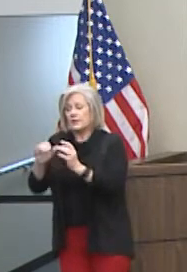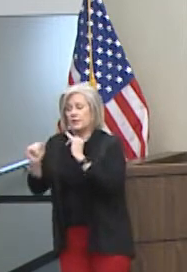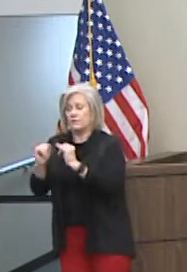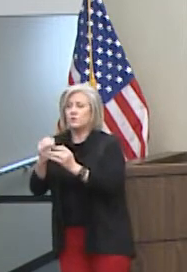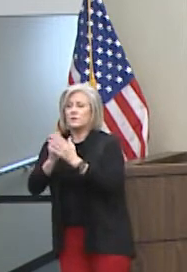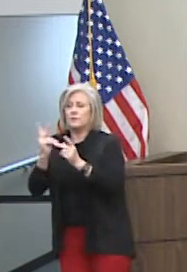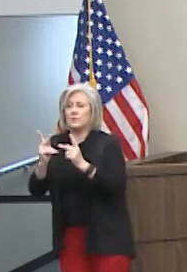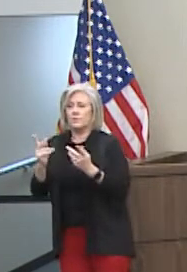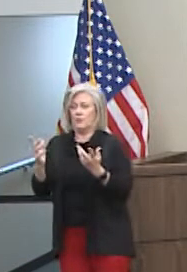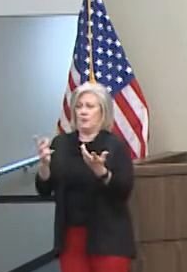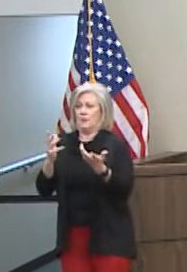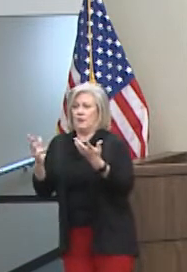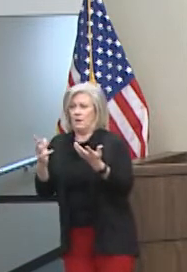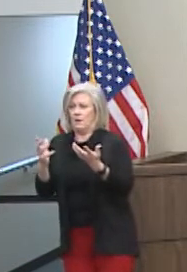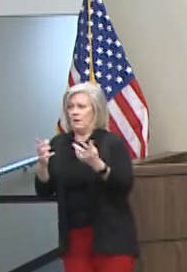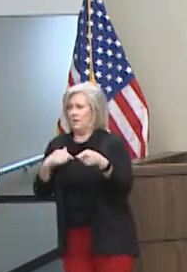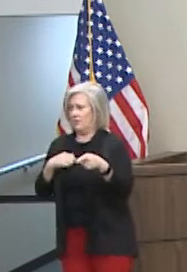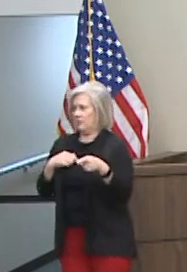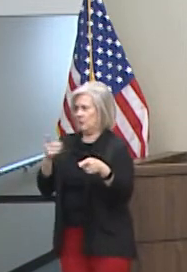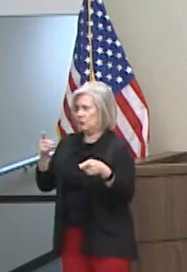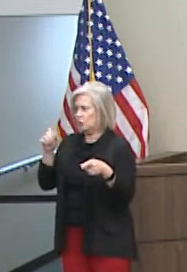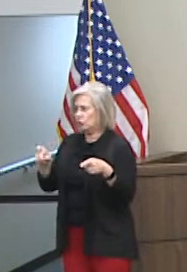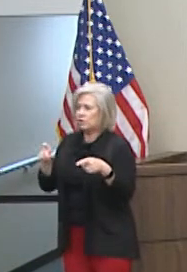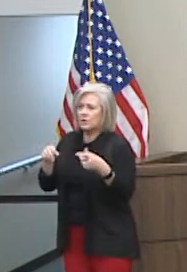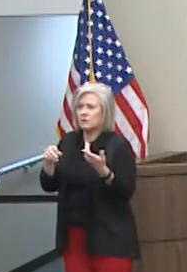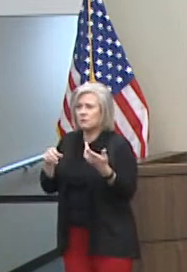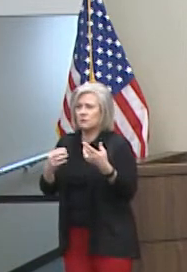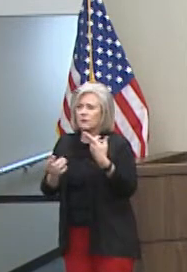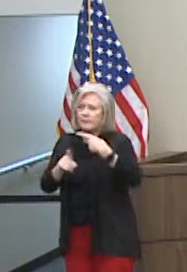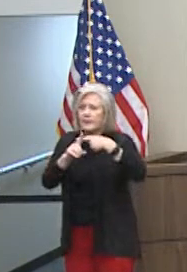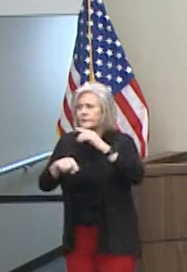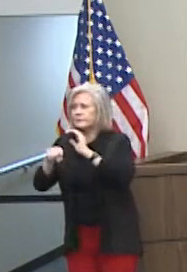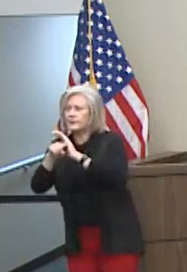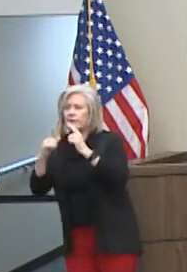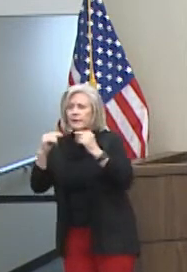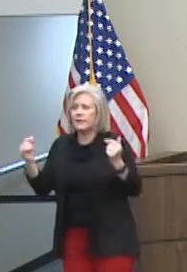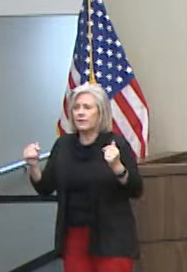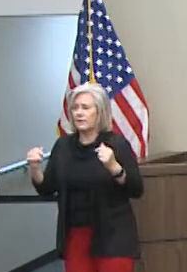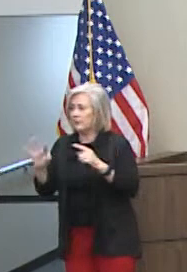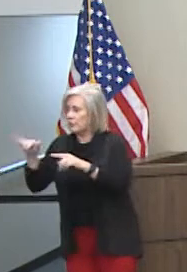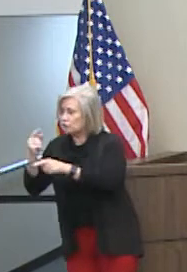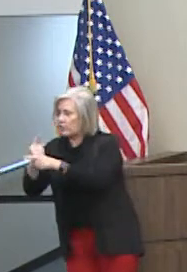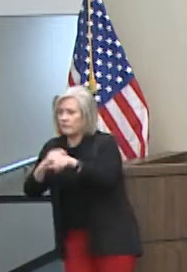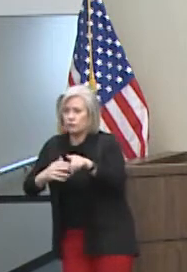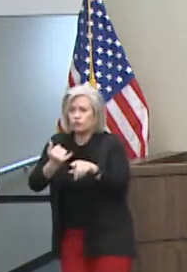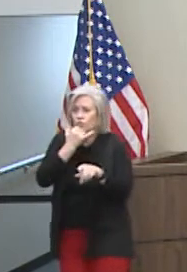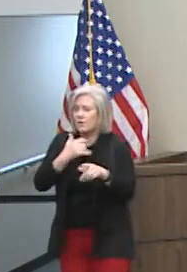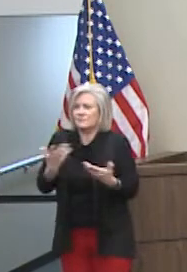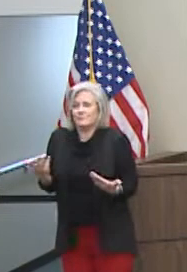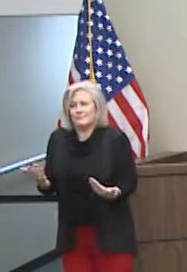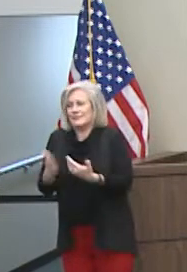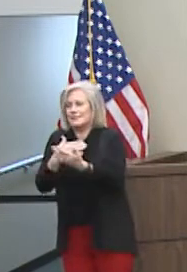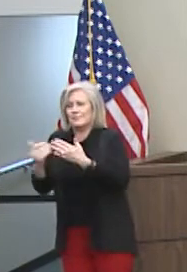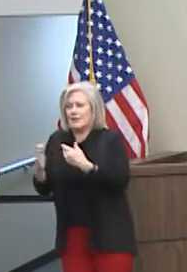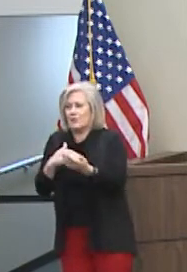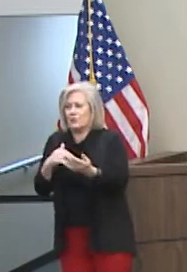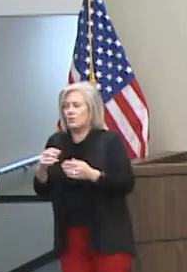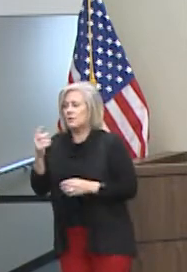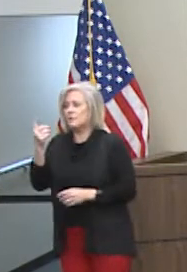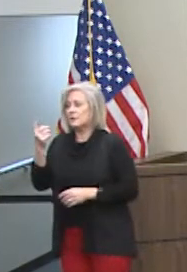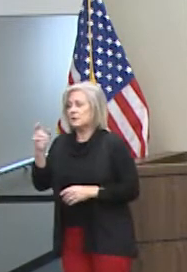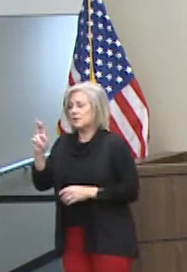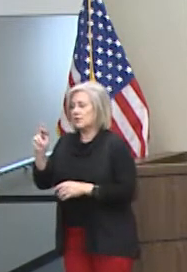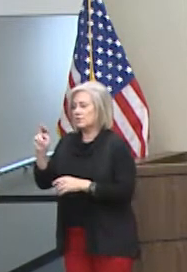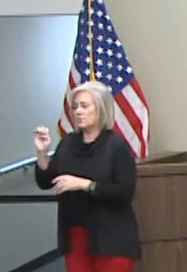I honestly don't know who's right and who's wrong, and it doesn't matter. Because Dr. Nelson could see the division it was causing